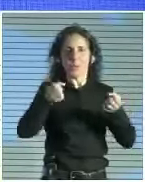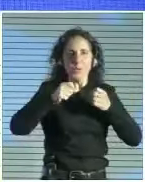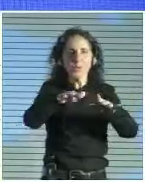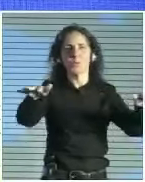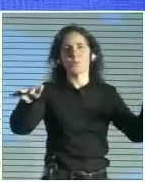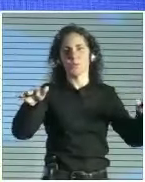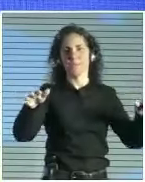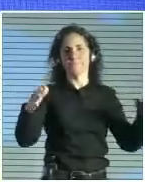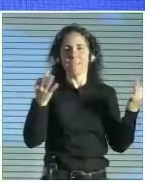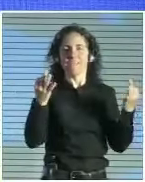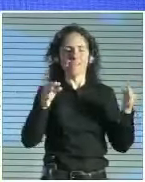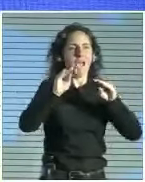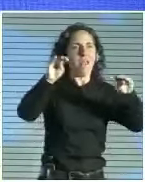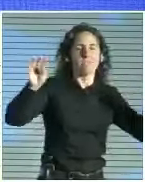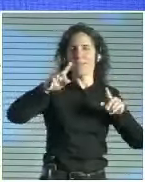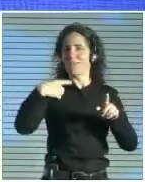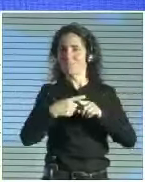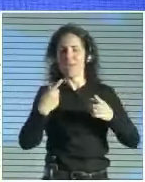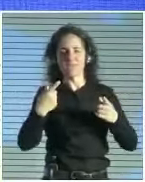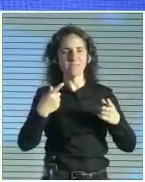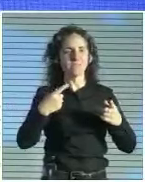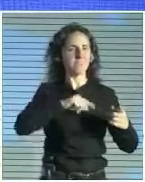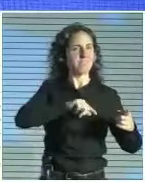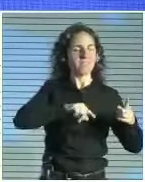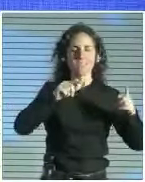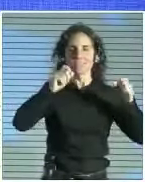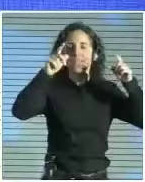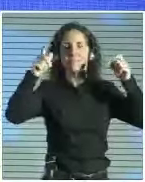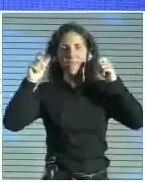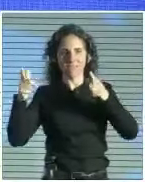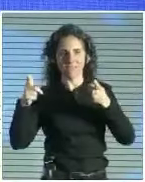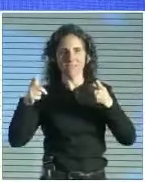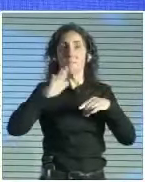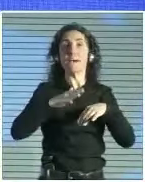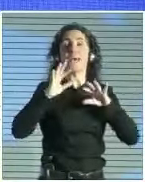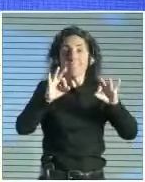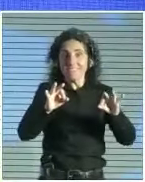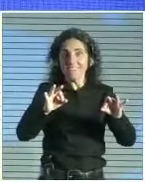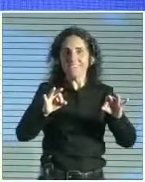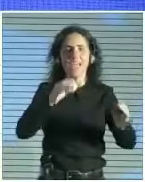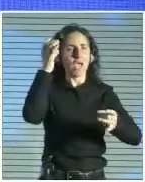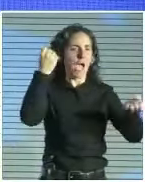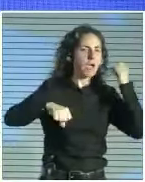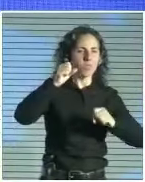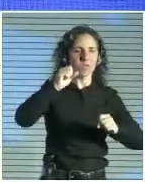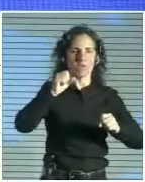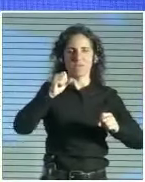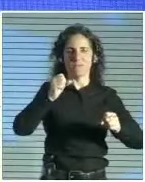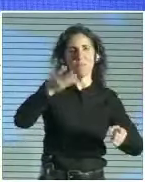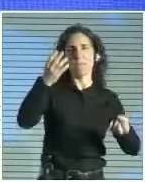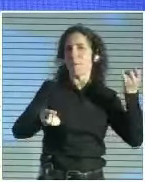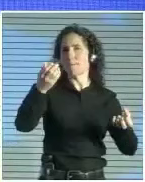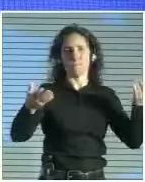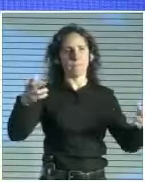begin getting more action into what we're doing, what we would expect doing in the short